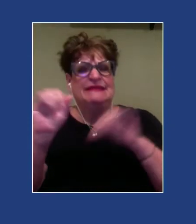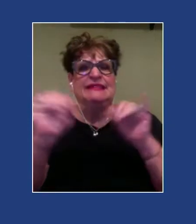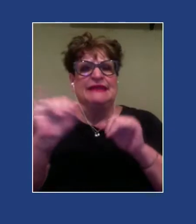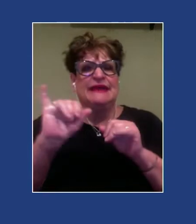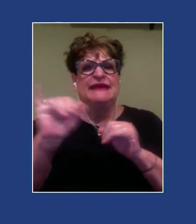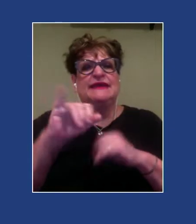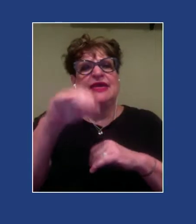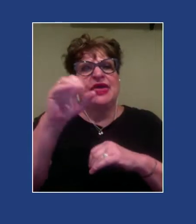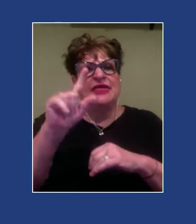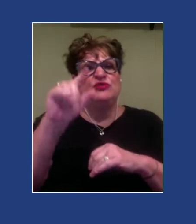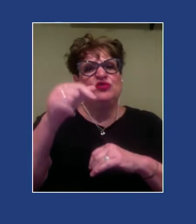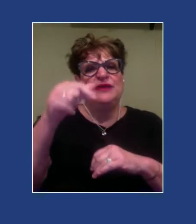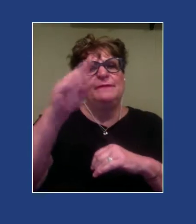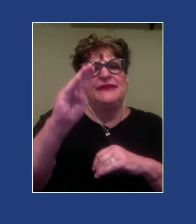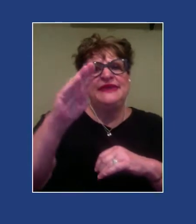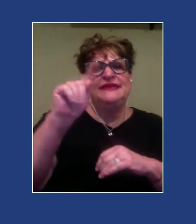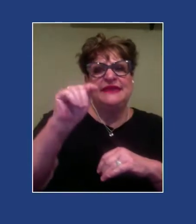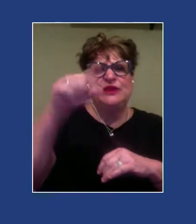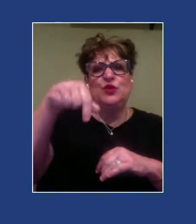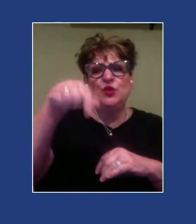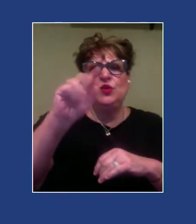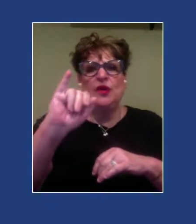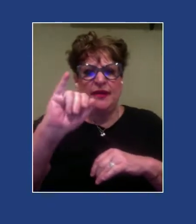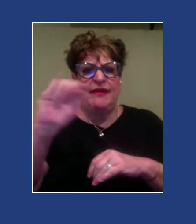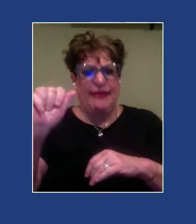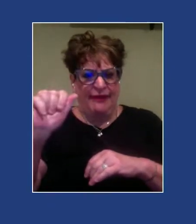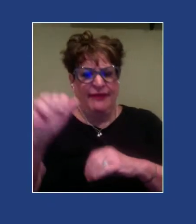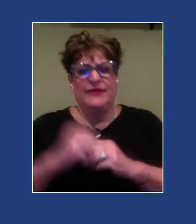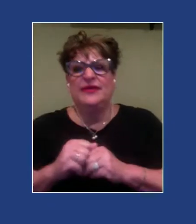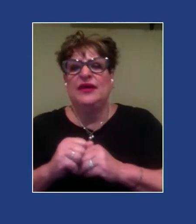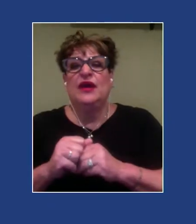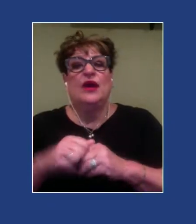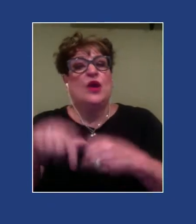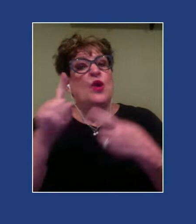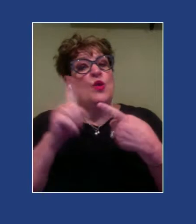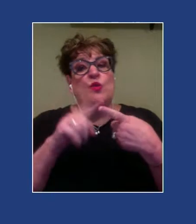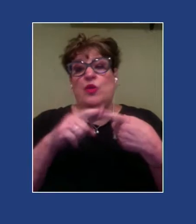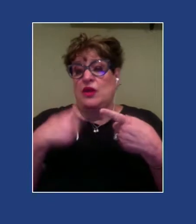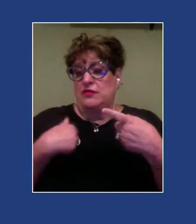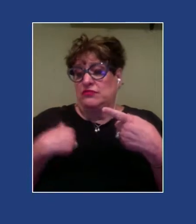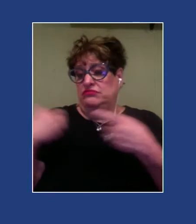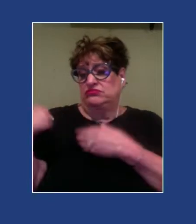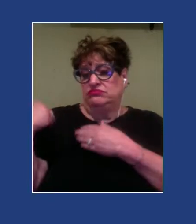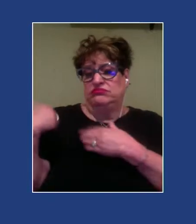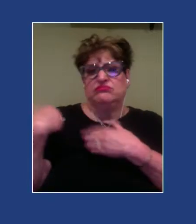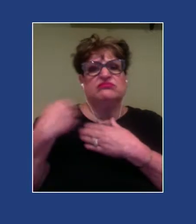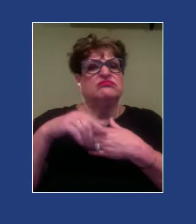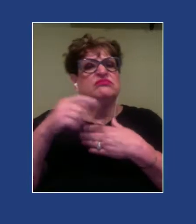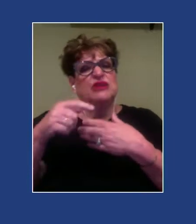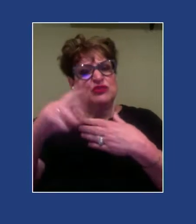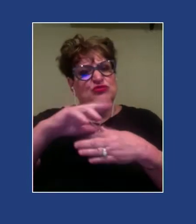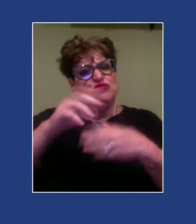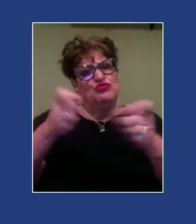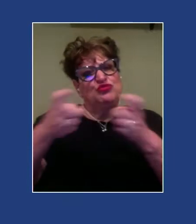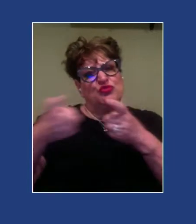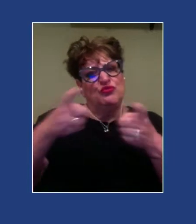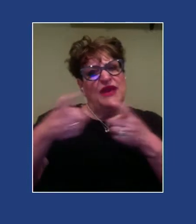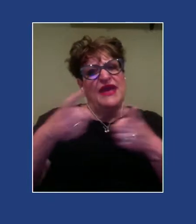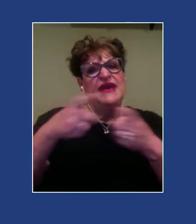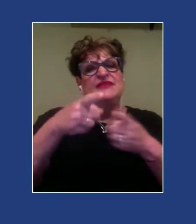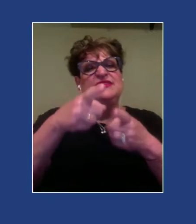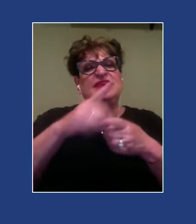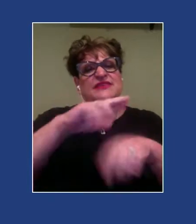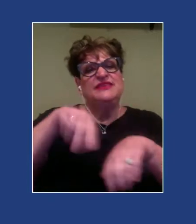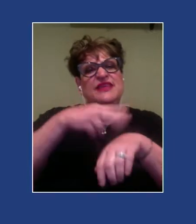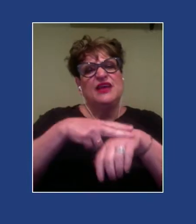A word about our education center. One of my hats is to direct the National LGBTQI+ Health Education Center at the Fenway Institute